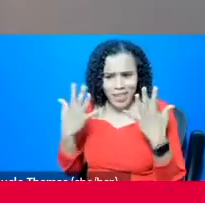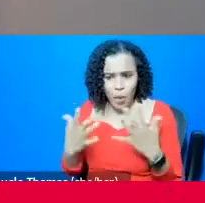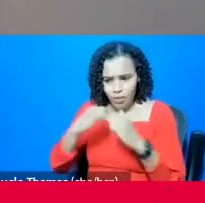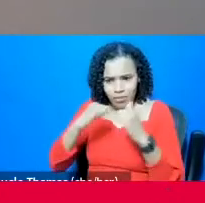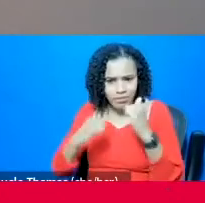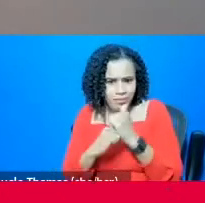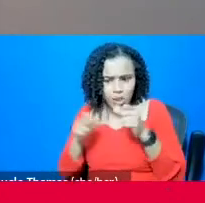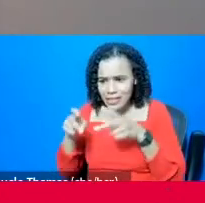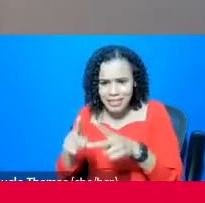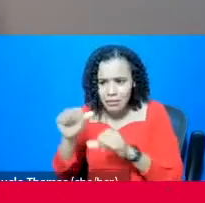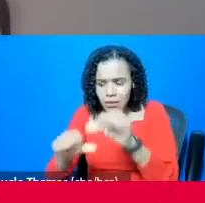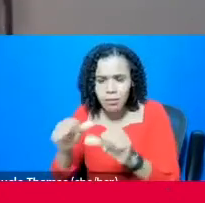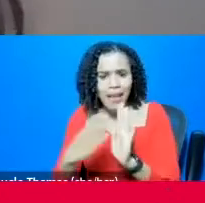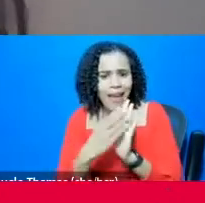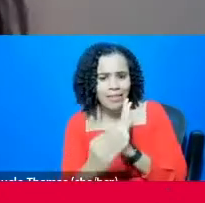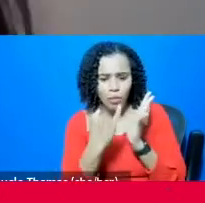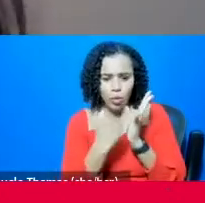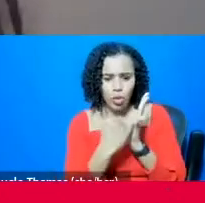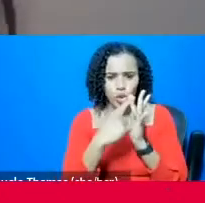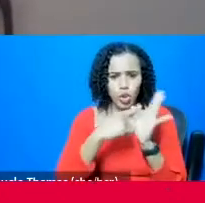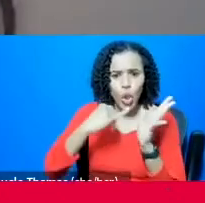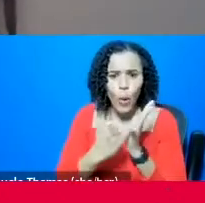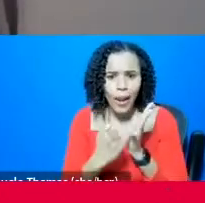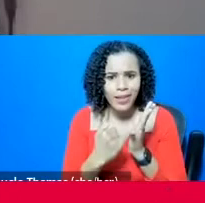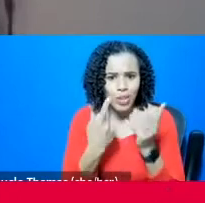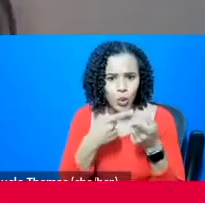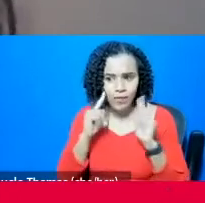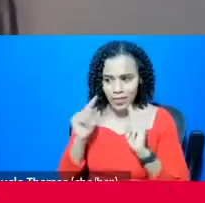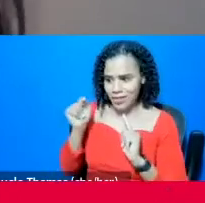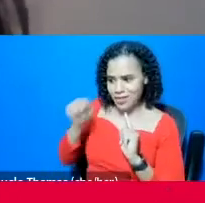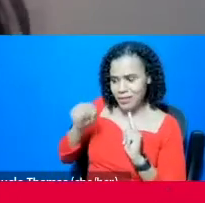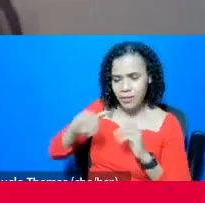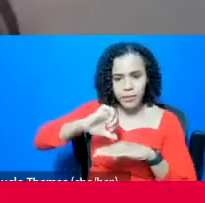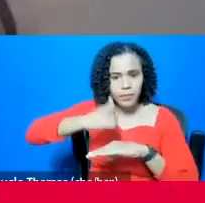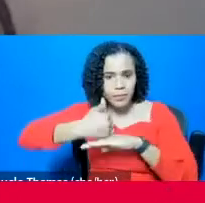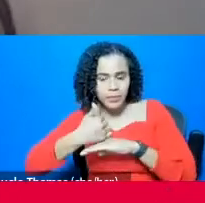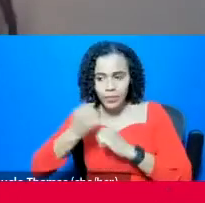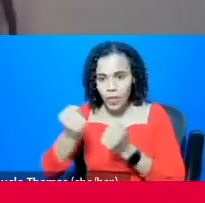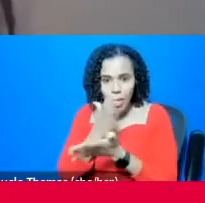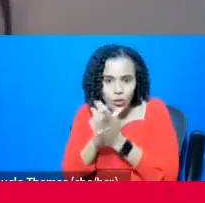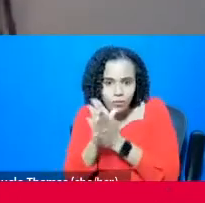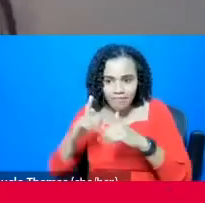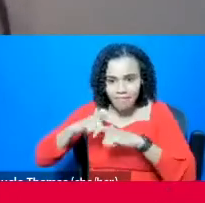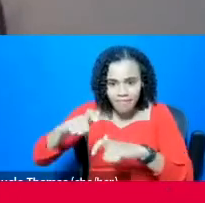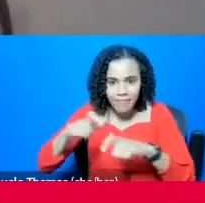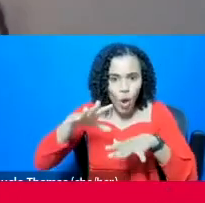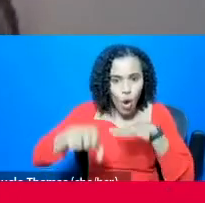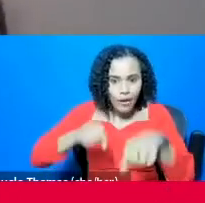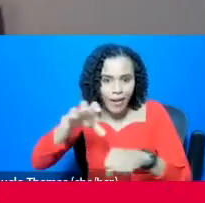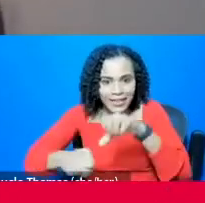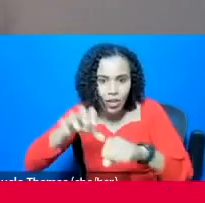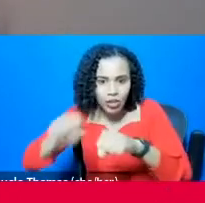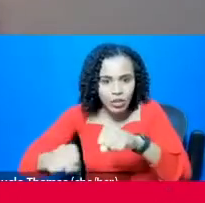universities such as SOAS, for example, it was literally created as a means of sustaining colonization and finding out the